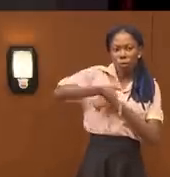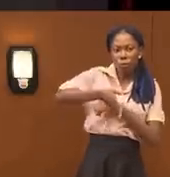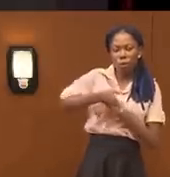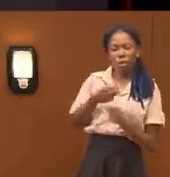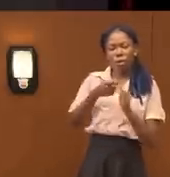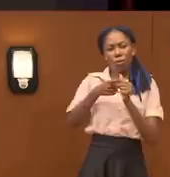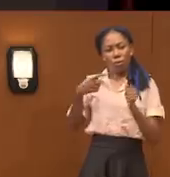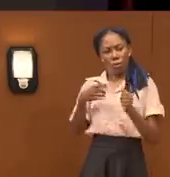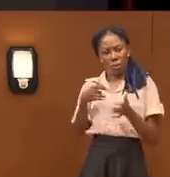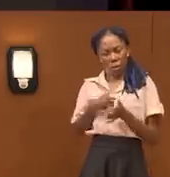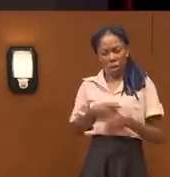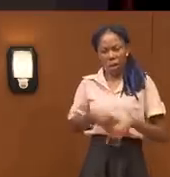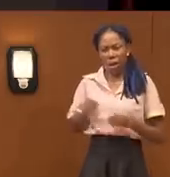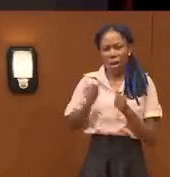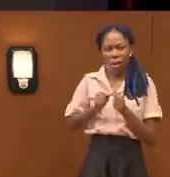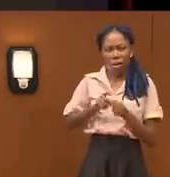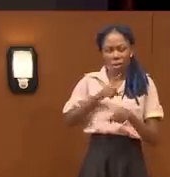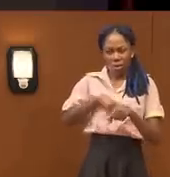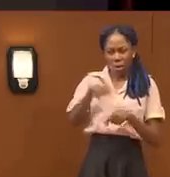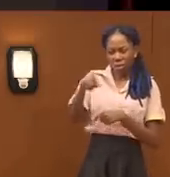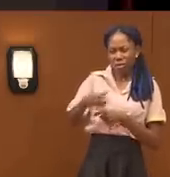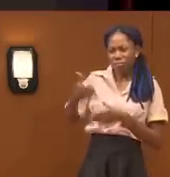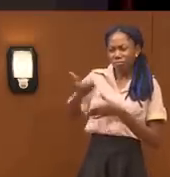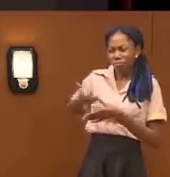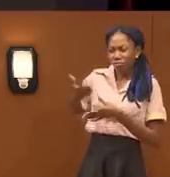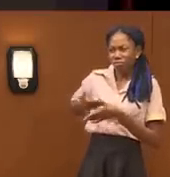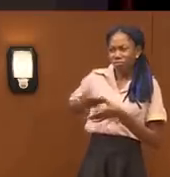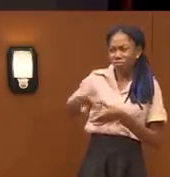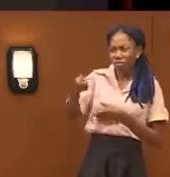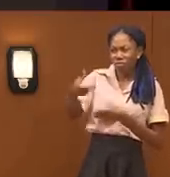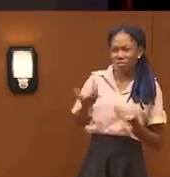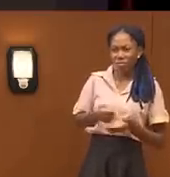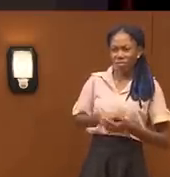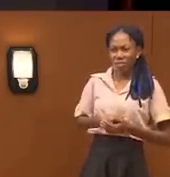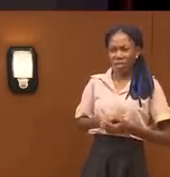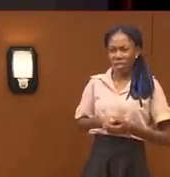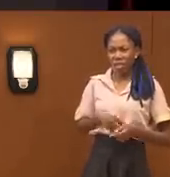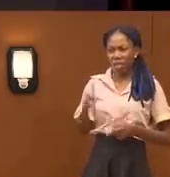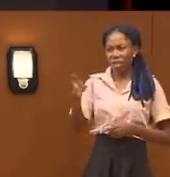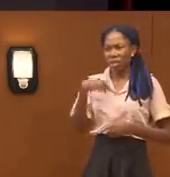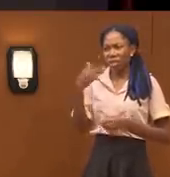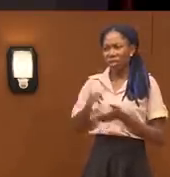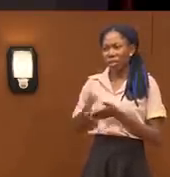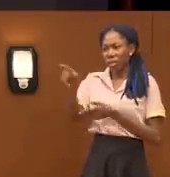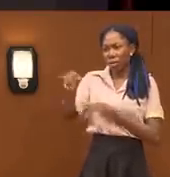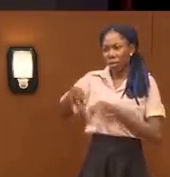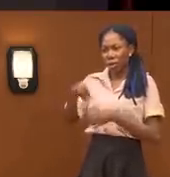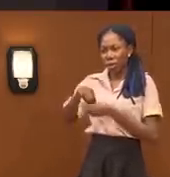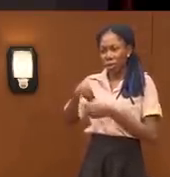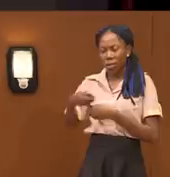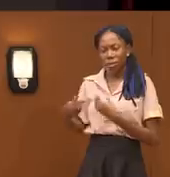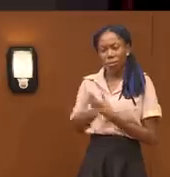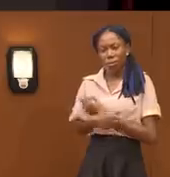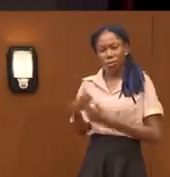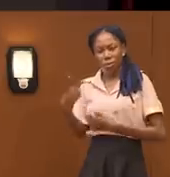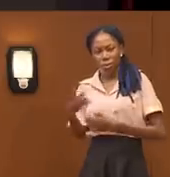to give me stress every time, every time. What kind of stress? Sometimes he tell me I will leave for 2 rooms. Sometimes he give me stress like that.